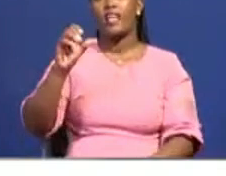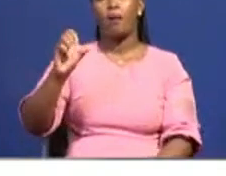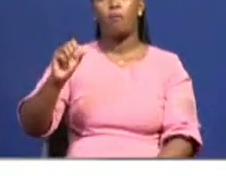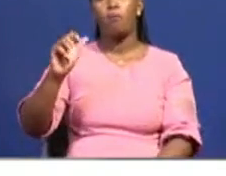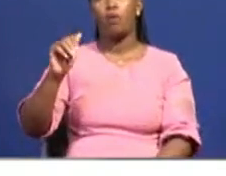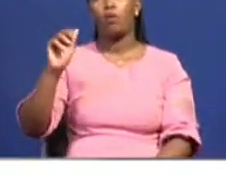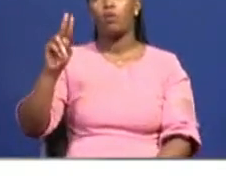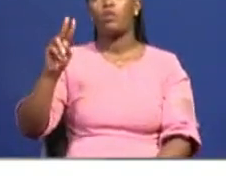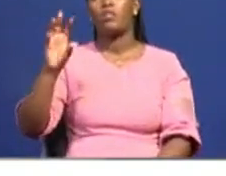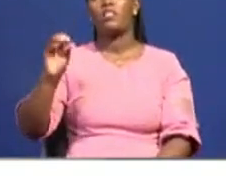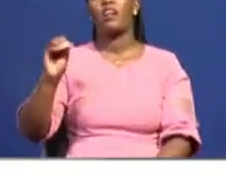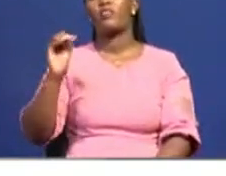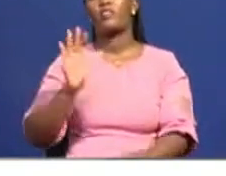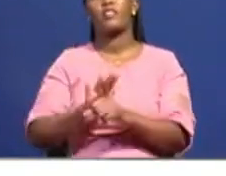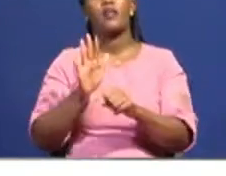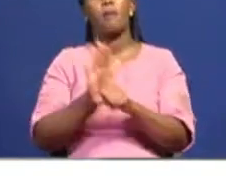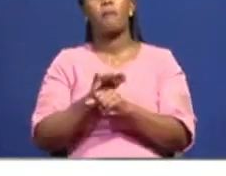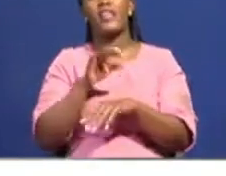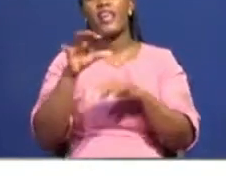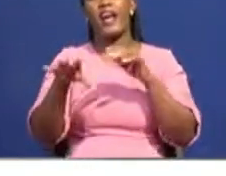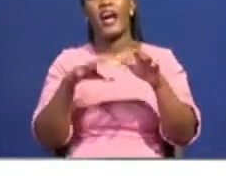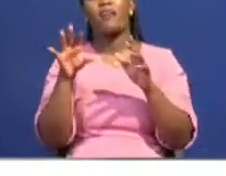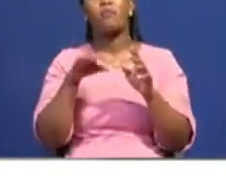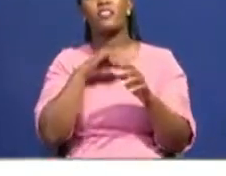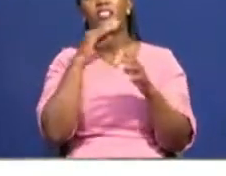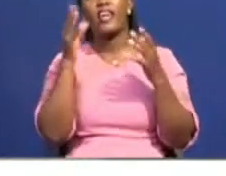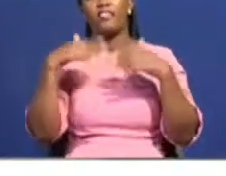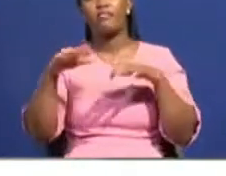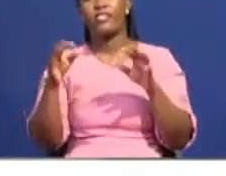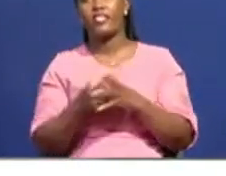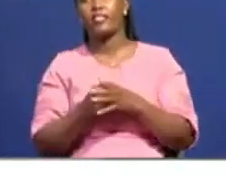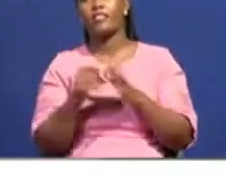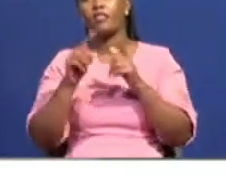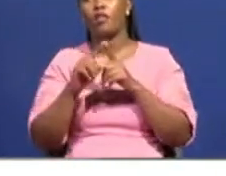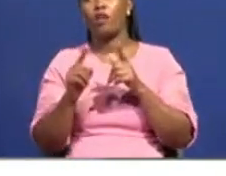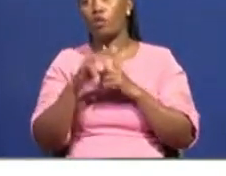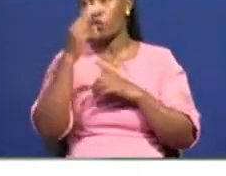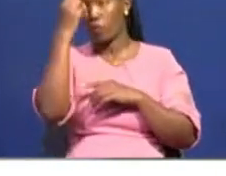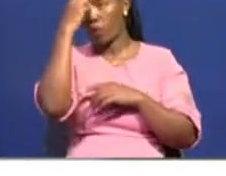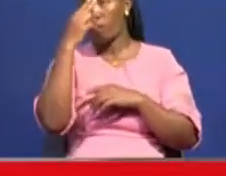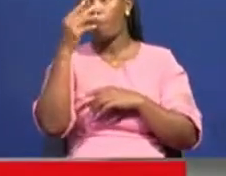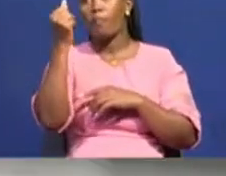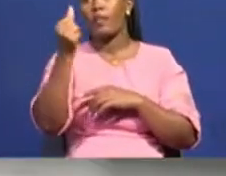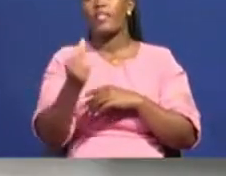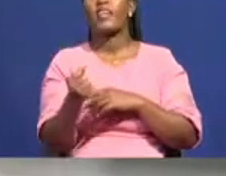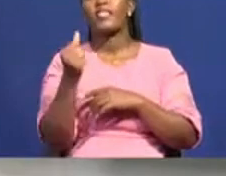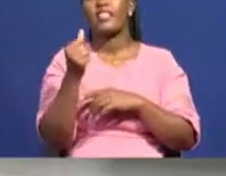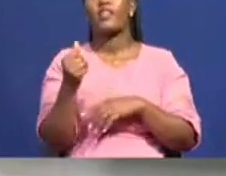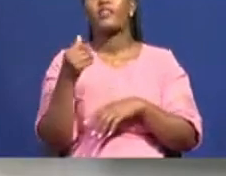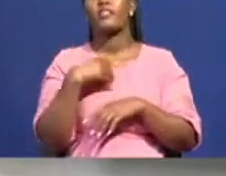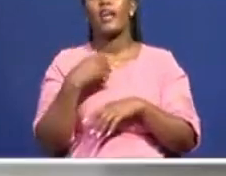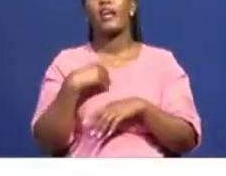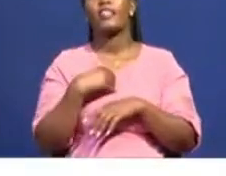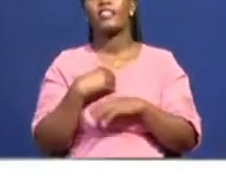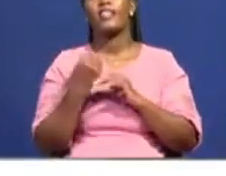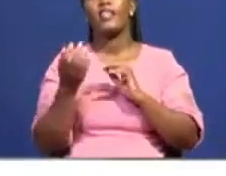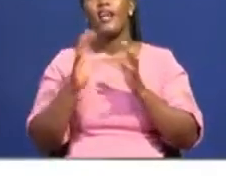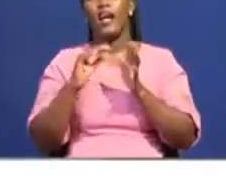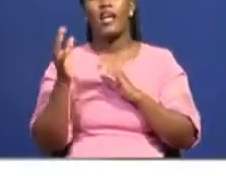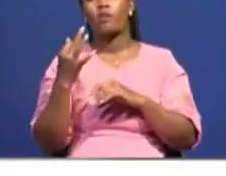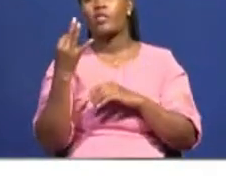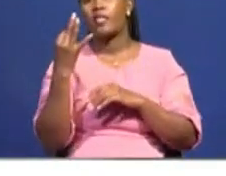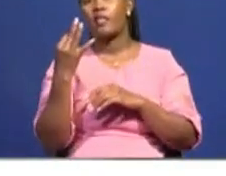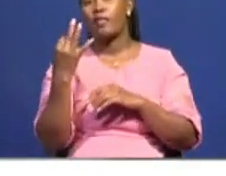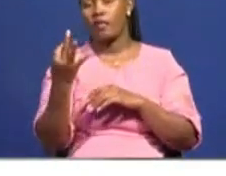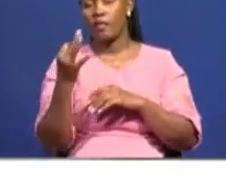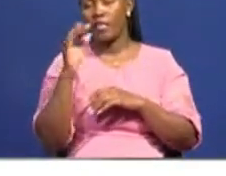of animals. In Kajiado, for example, we have some figures, about 350,000 animals